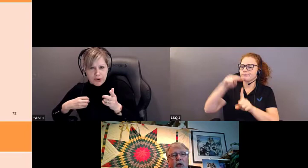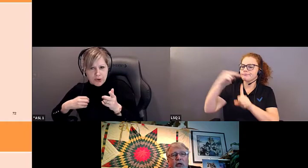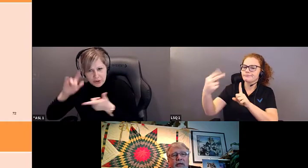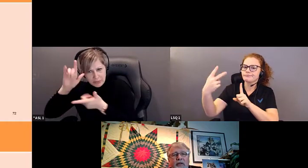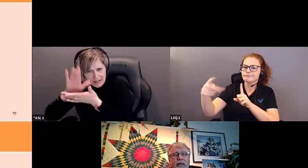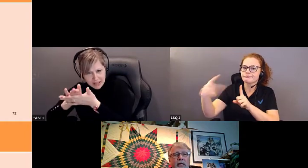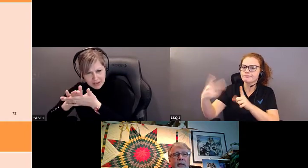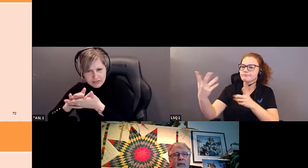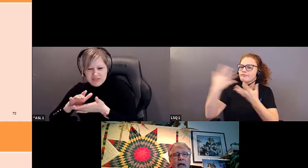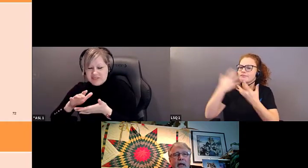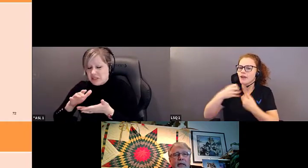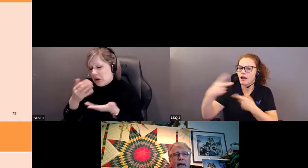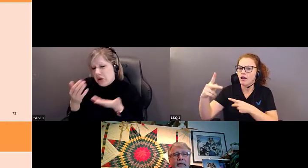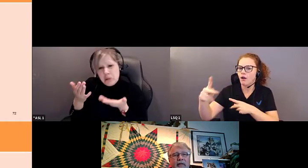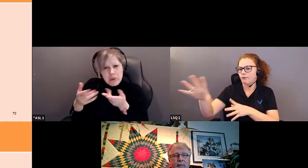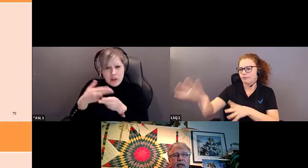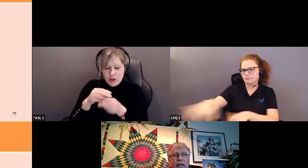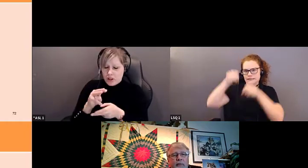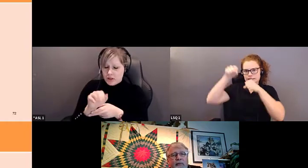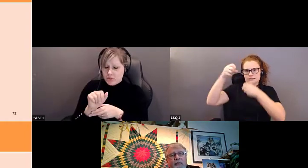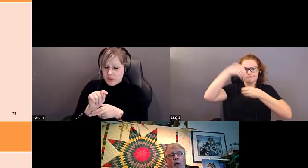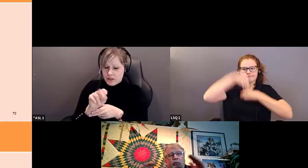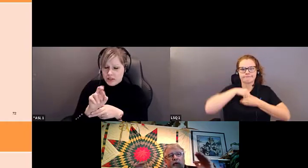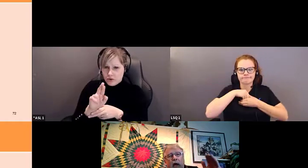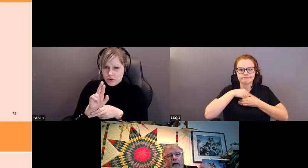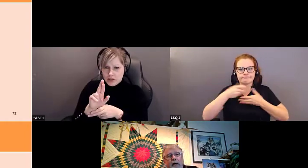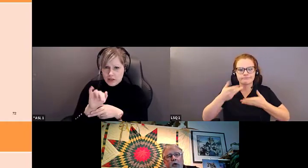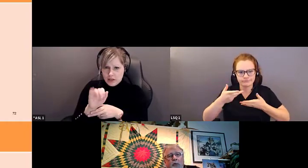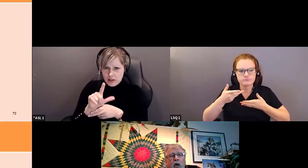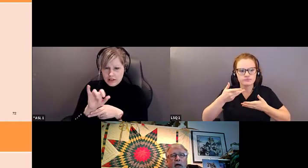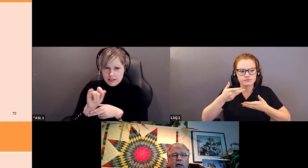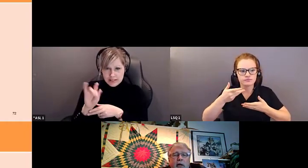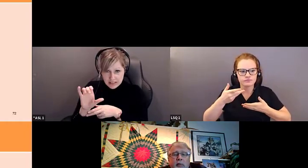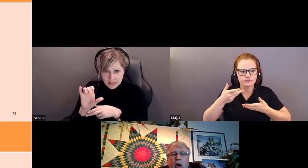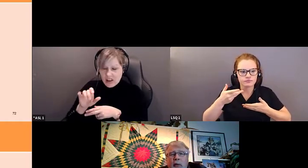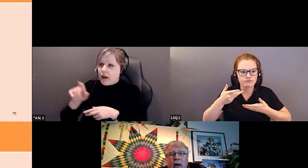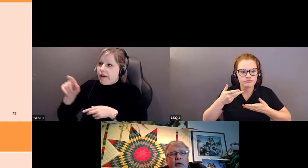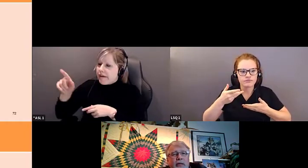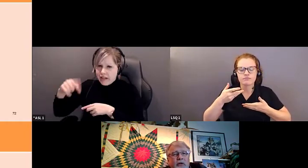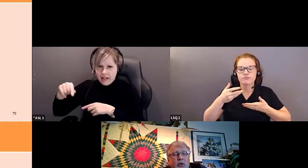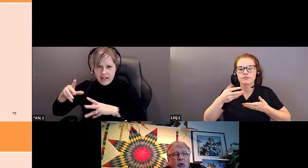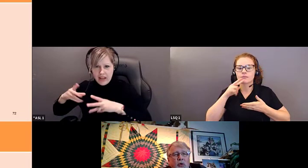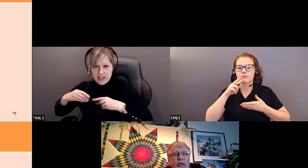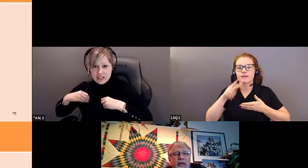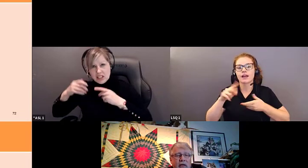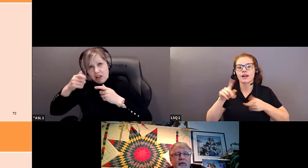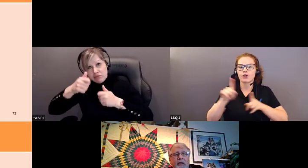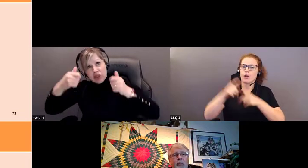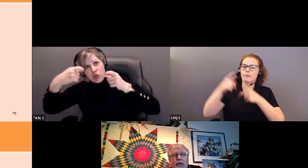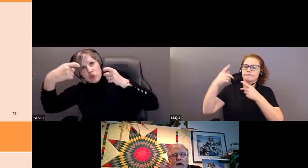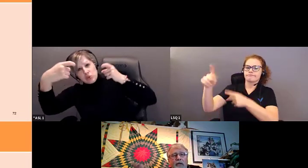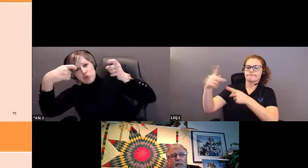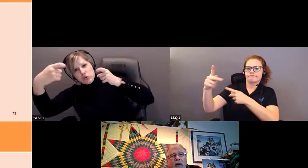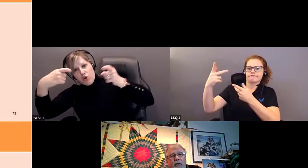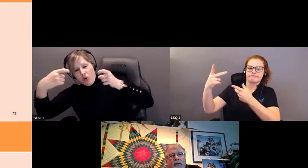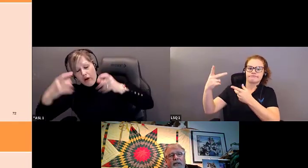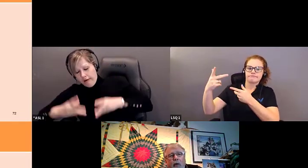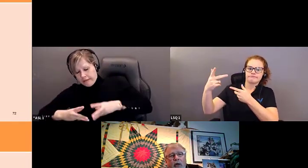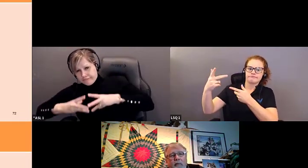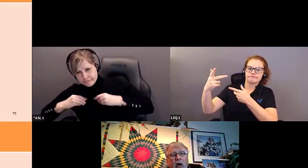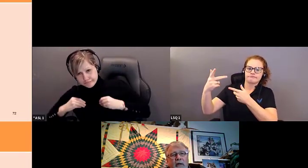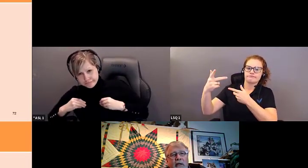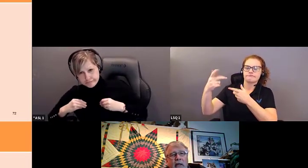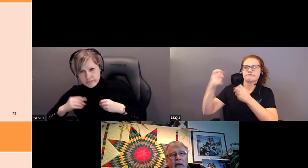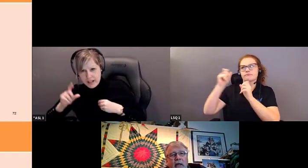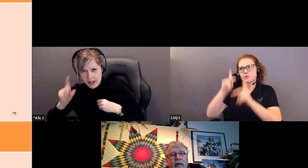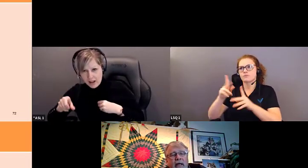as materialistic, and they accept the forms of hierarchical power and control that exist, as we talked about, within the